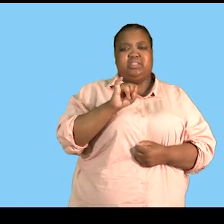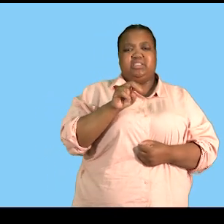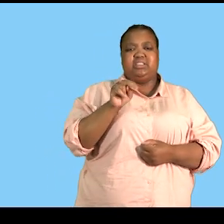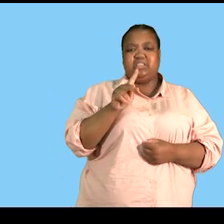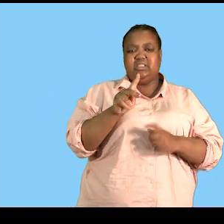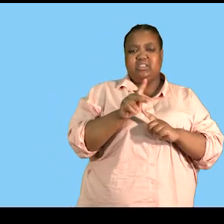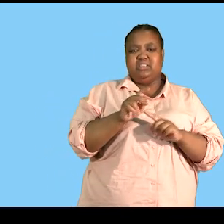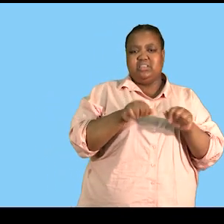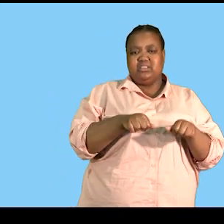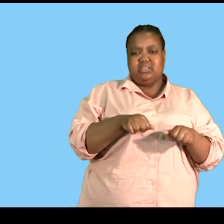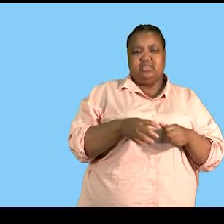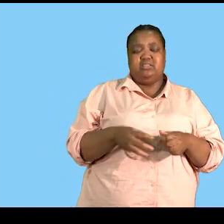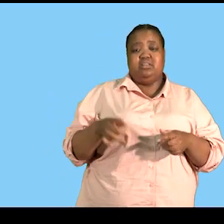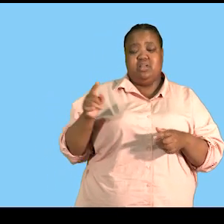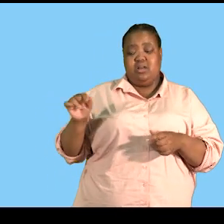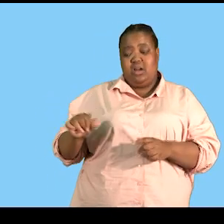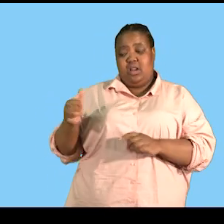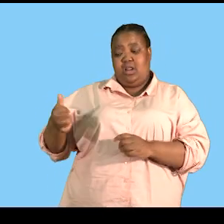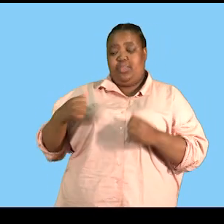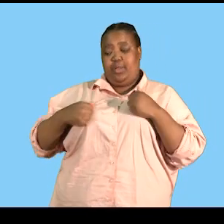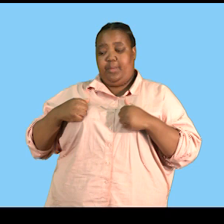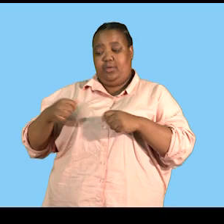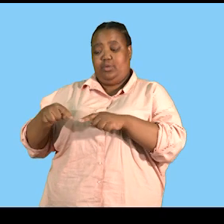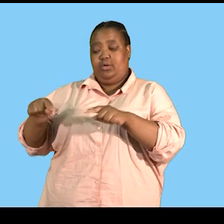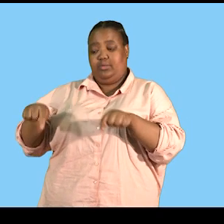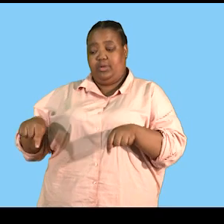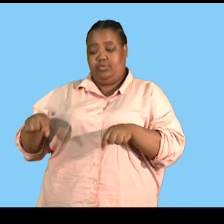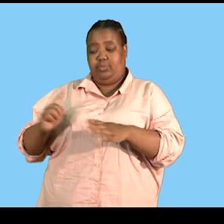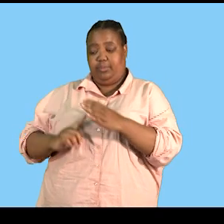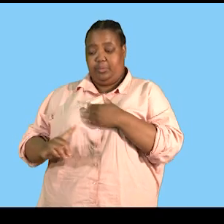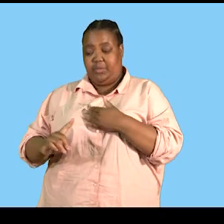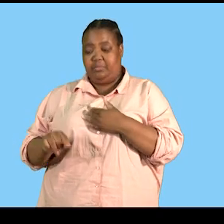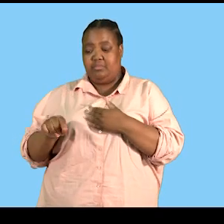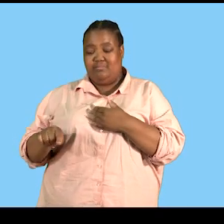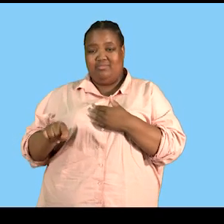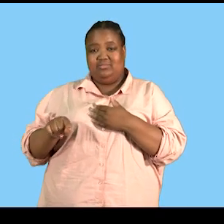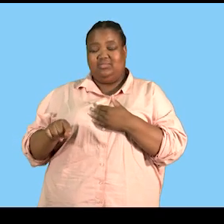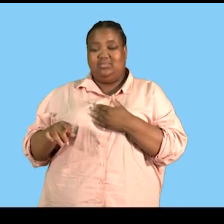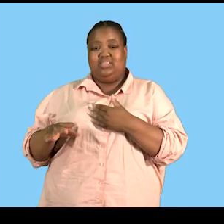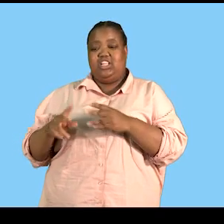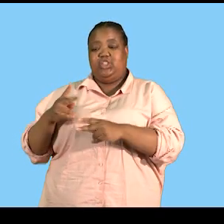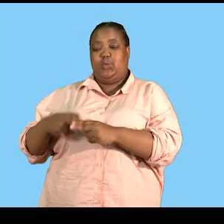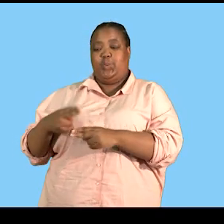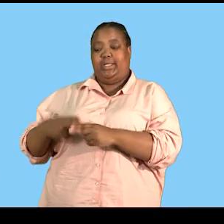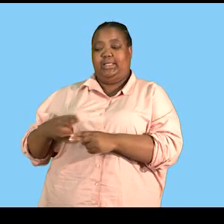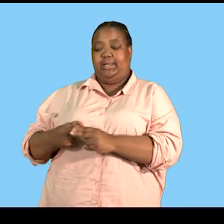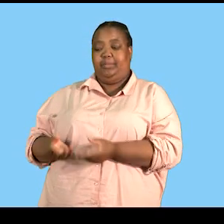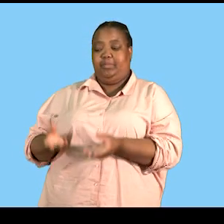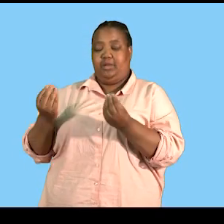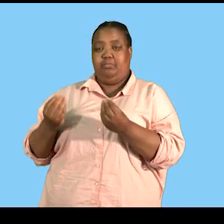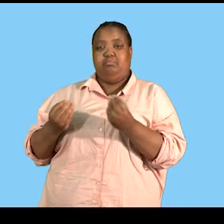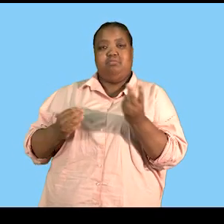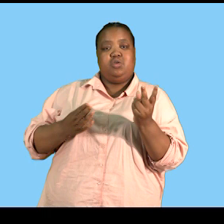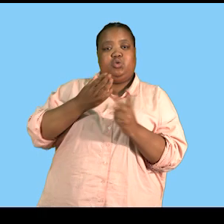sink. And then if you enter from this one, you will find a toilet.